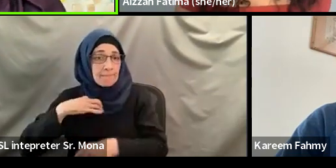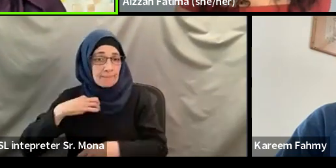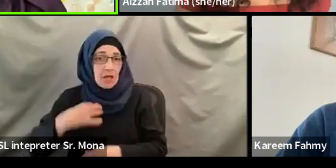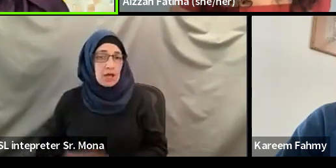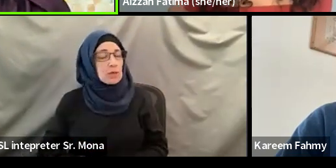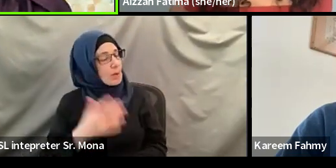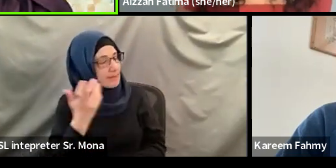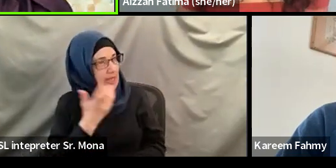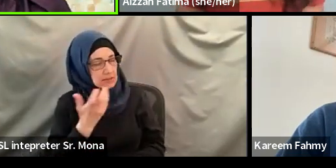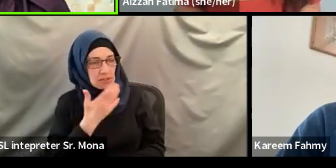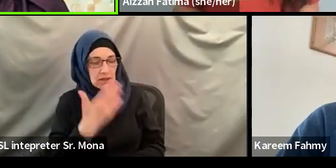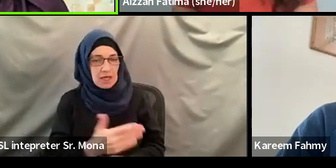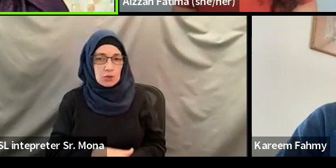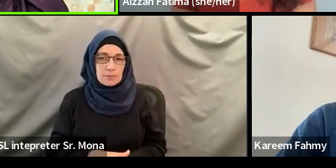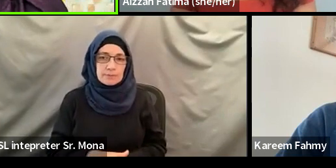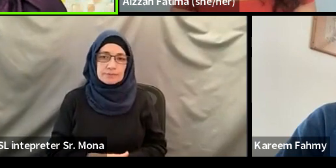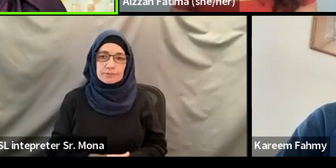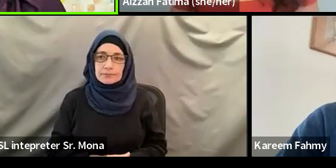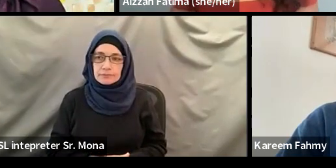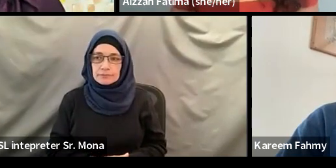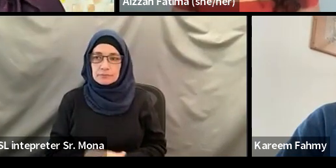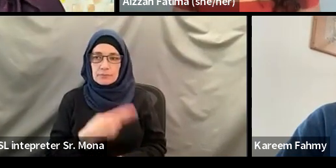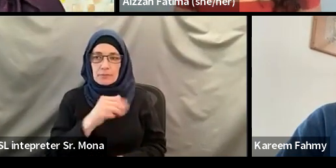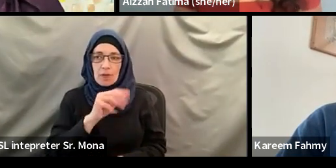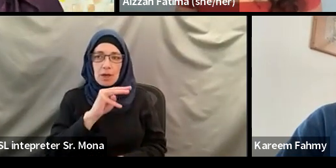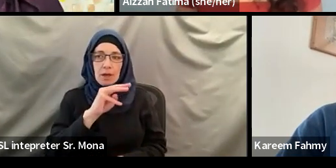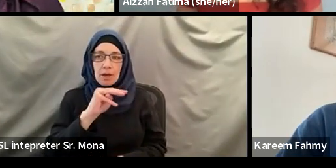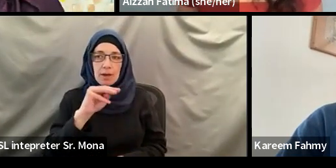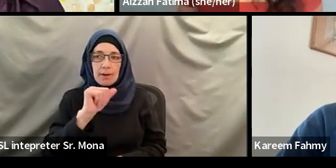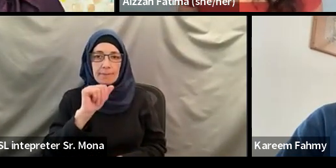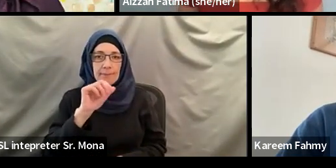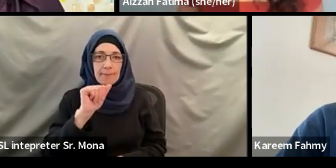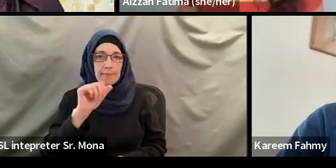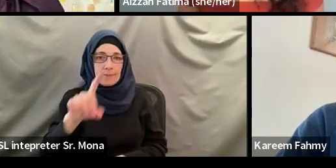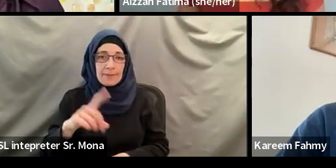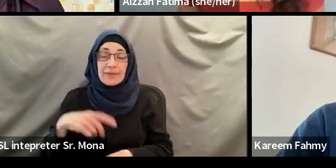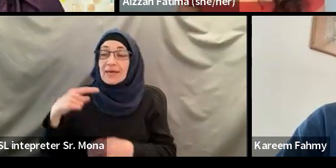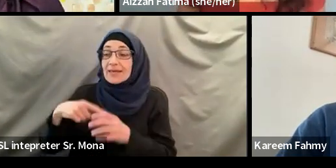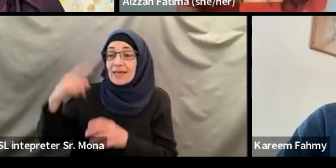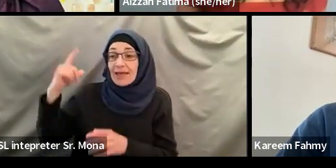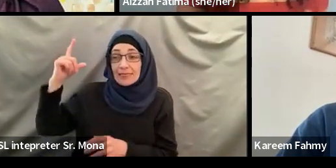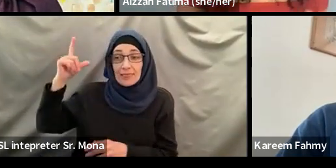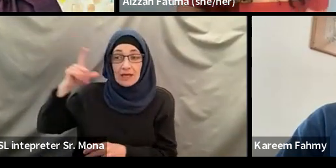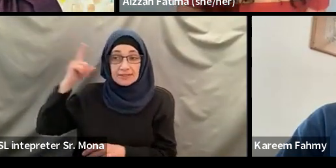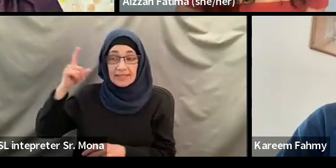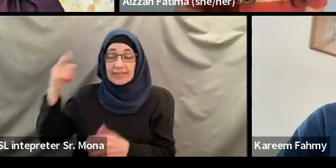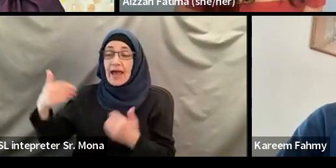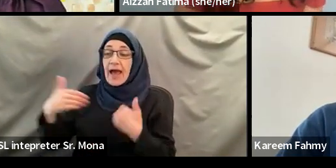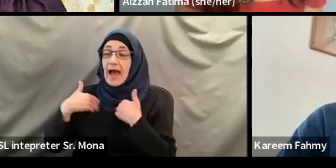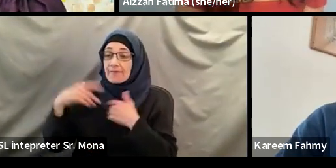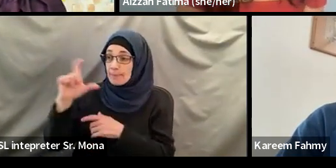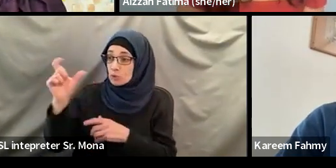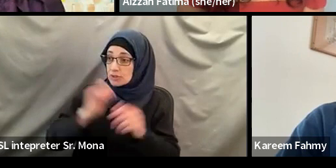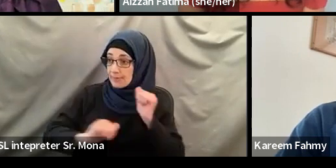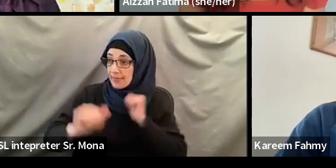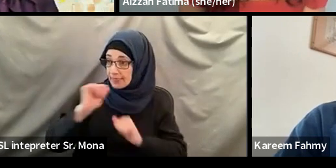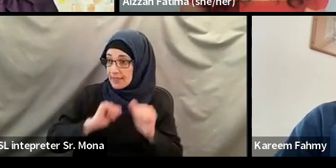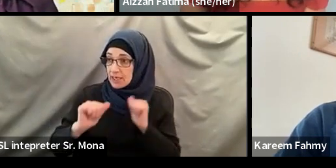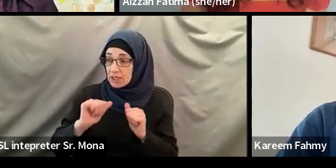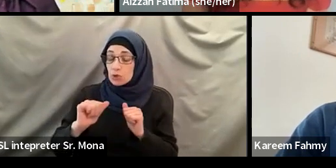Amazing. Thank you. Hamad. Just in London, there's a Muslim theater company called Khayal Theater,